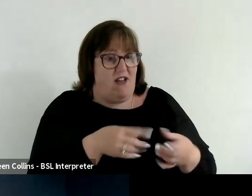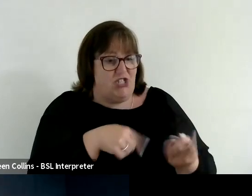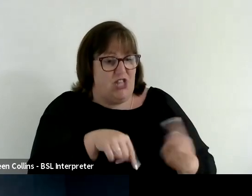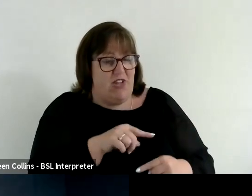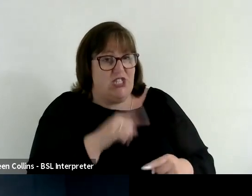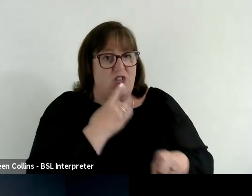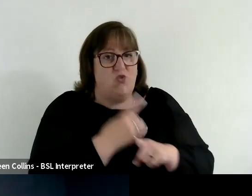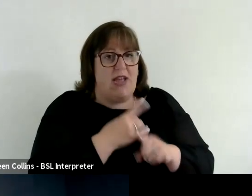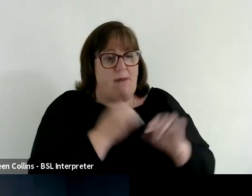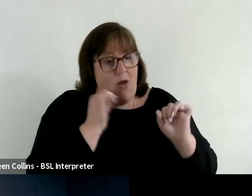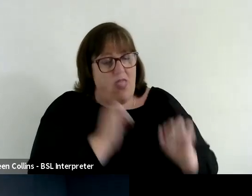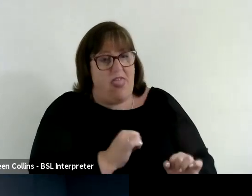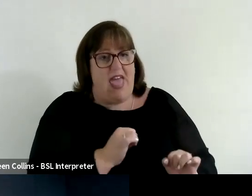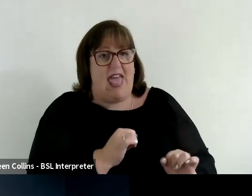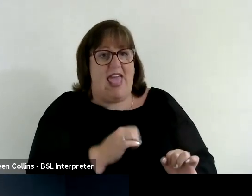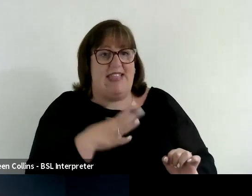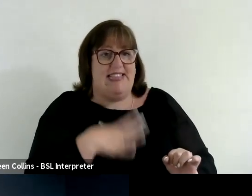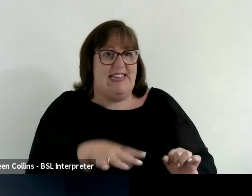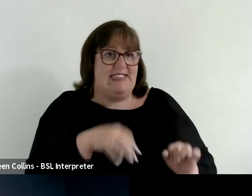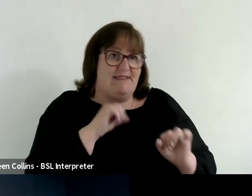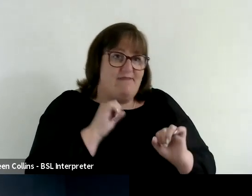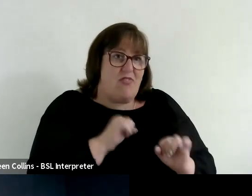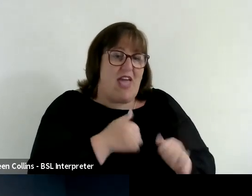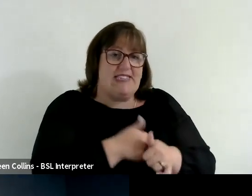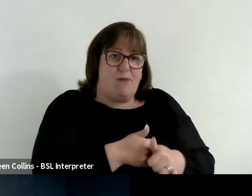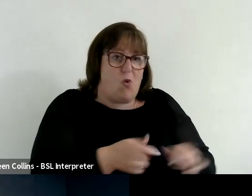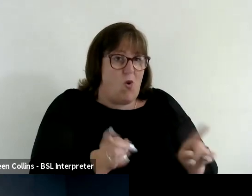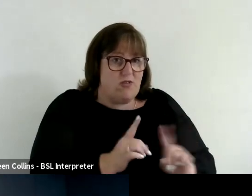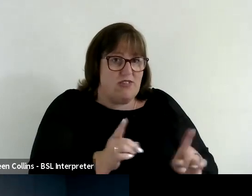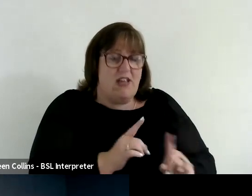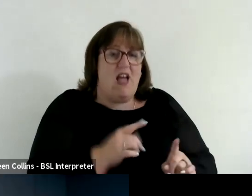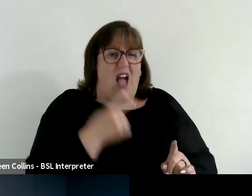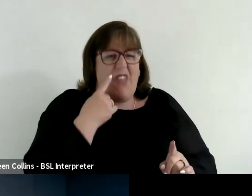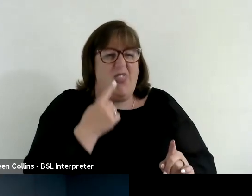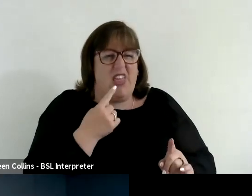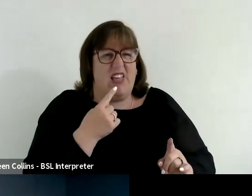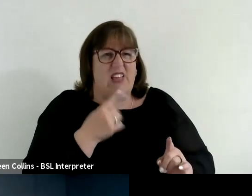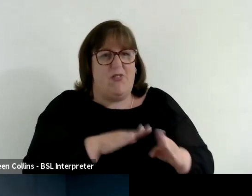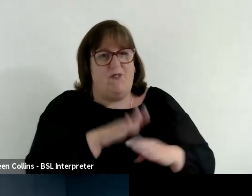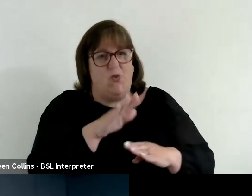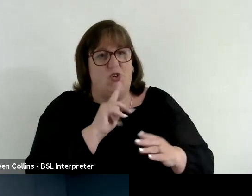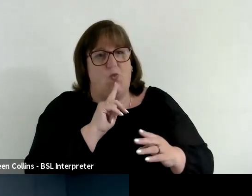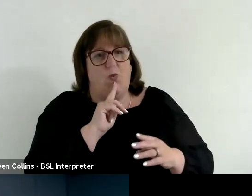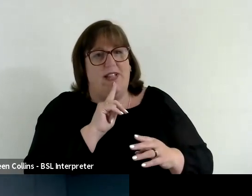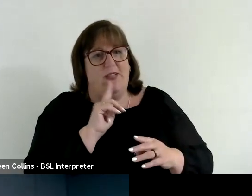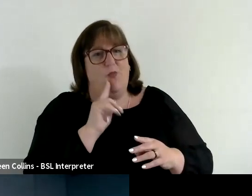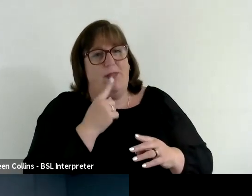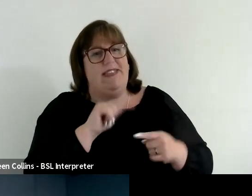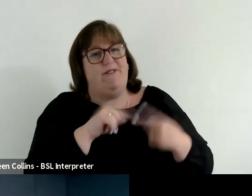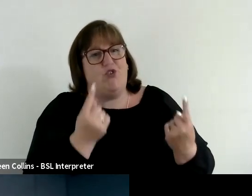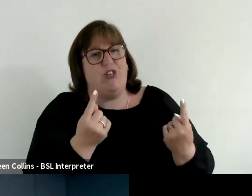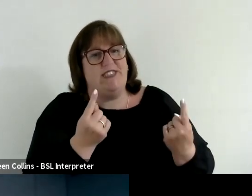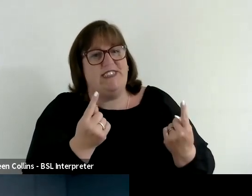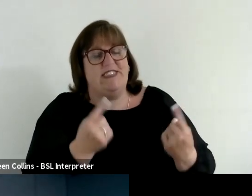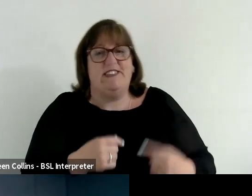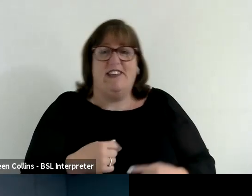support they require, that things will change. I've got every faith in that. Yeah, I have too. I feel quite optimistic